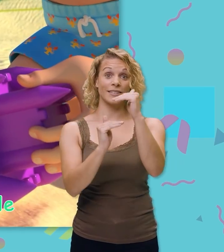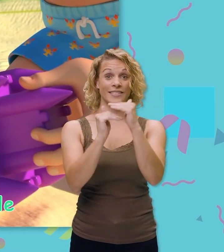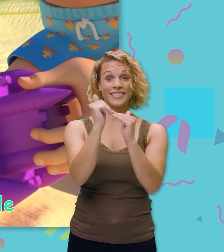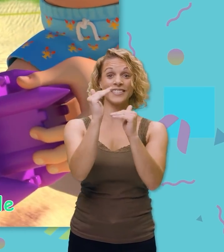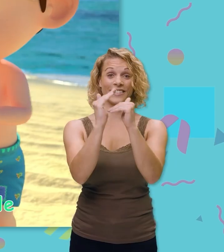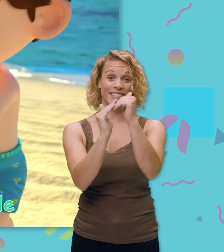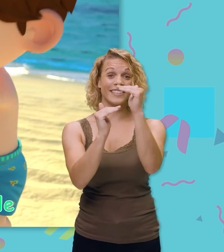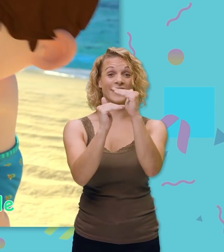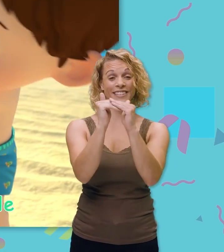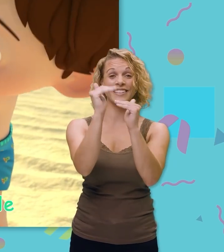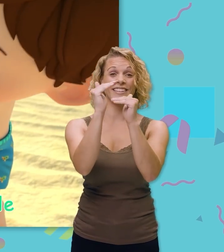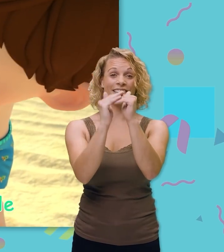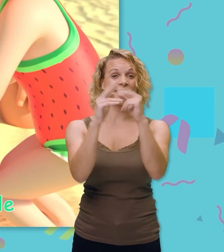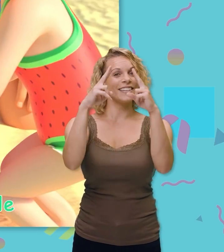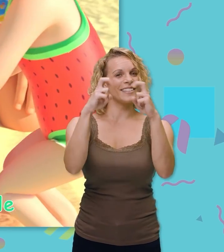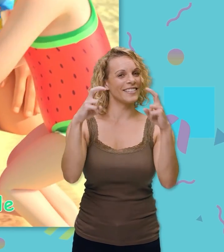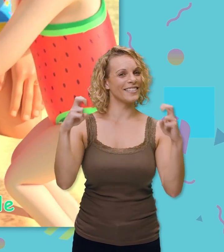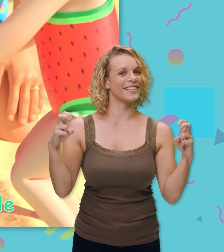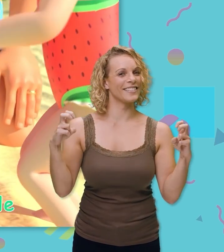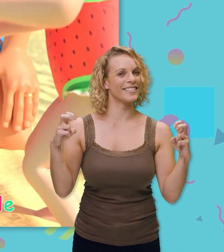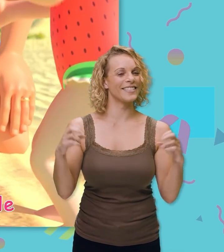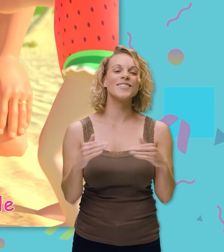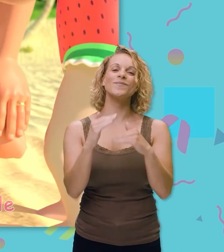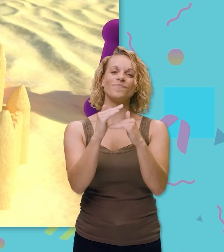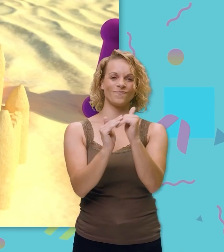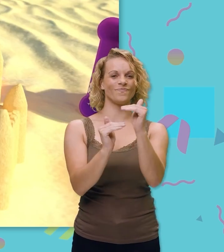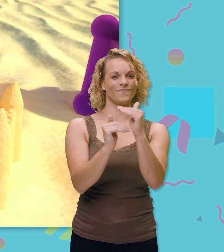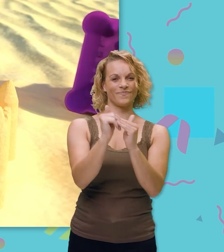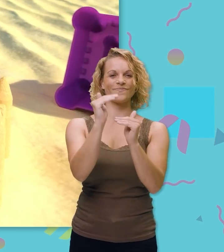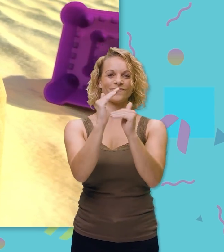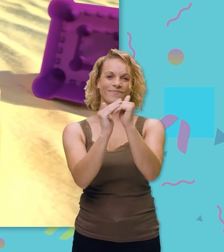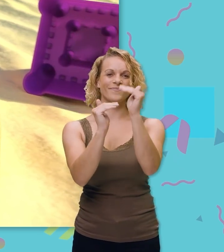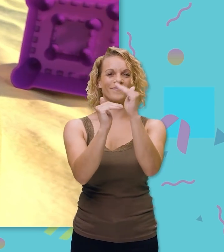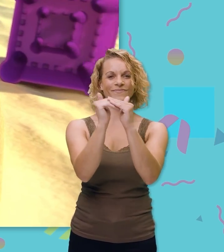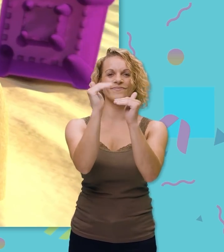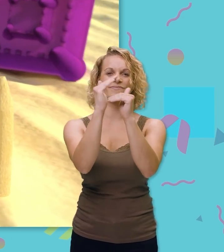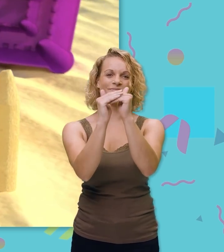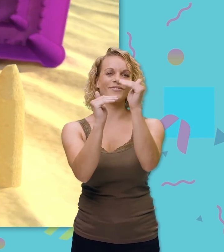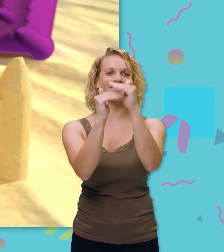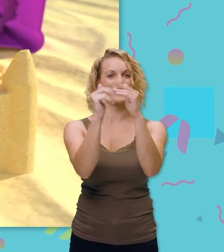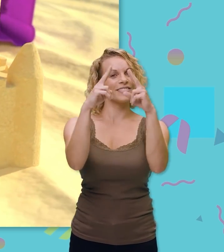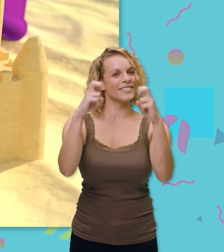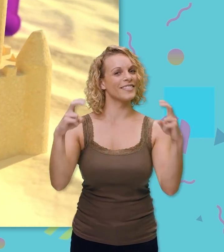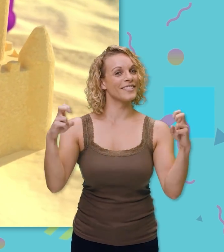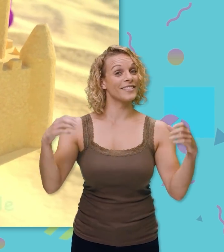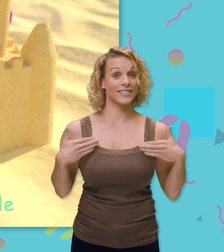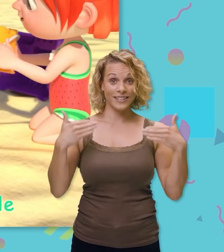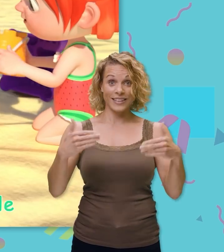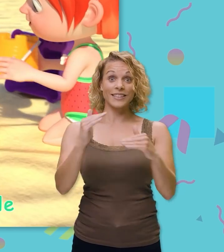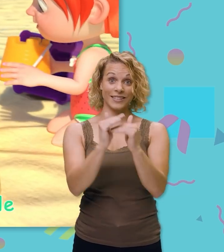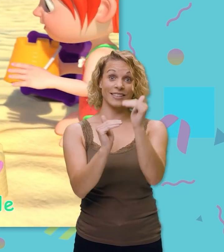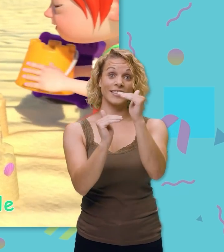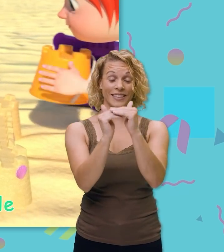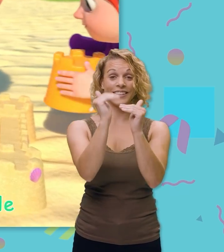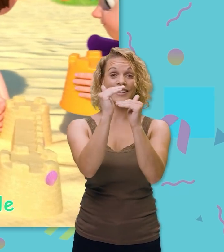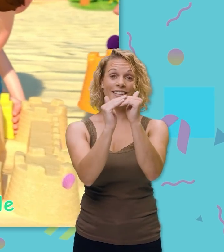Let's build, build, build a castle. Build, build, build a castle.